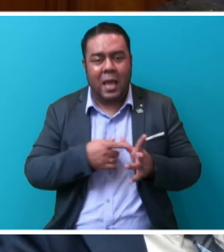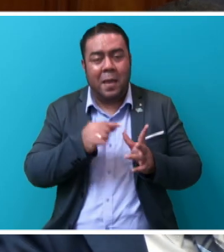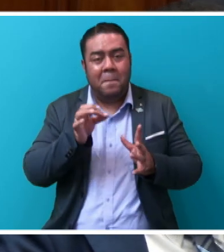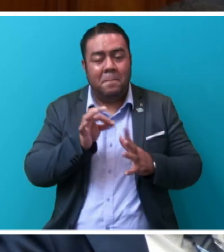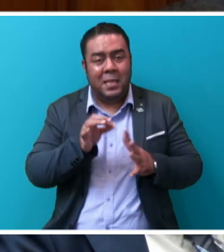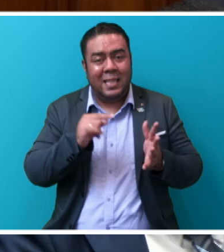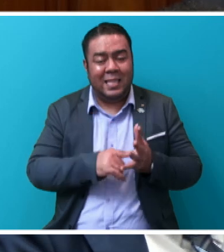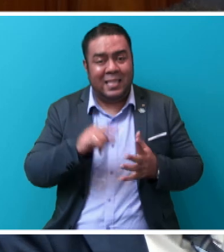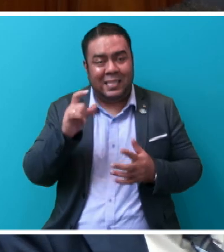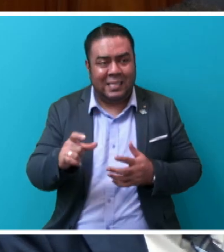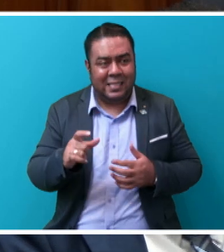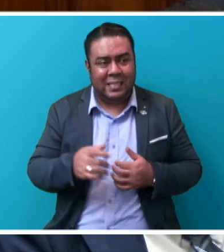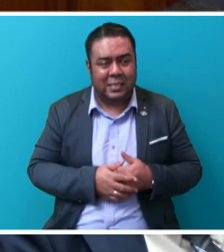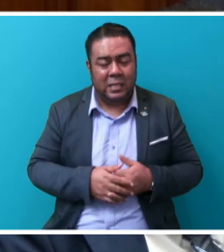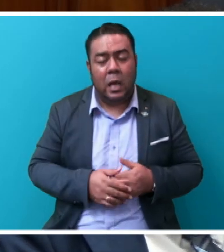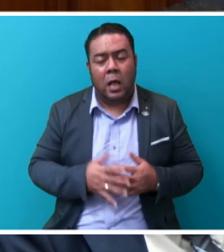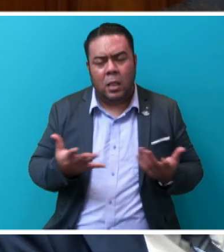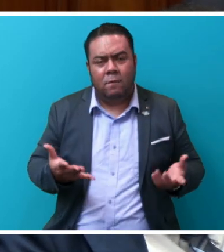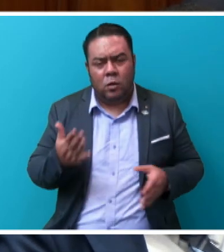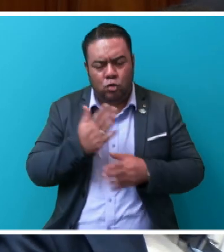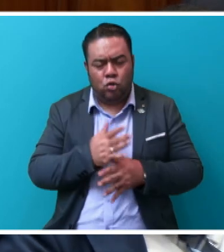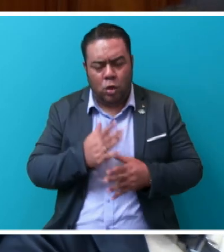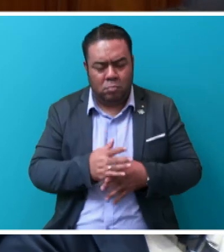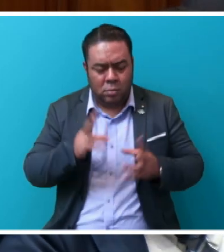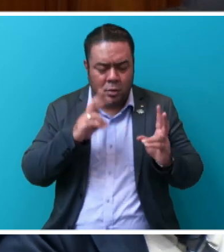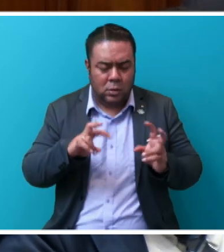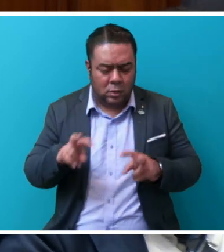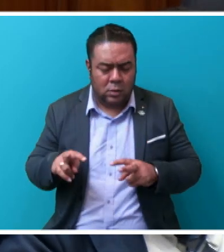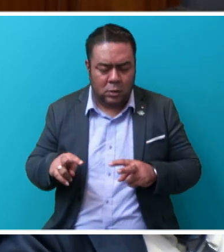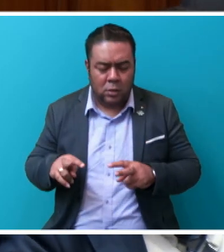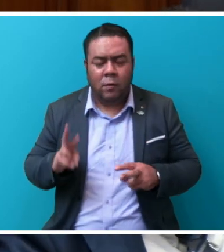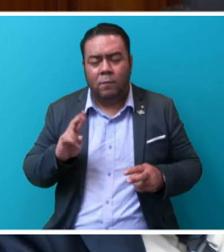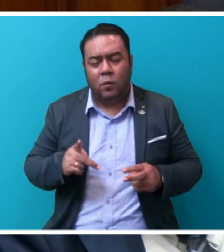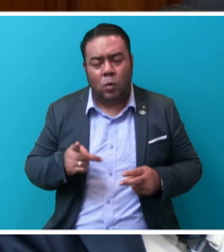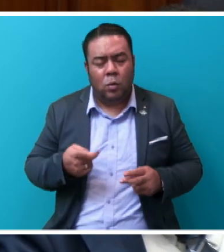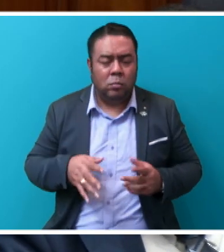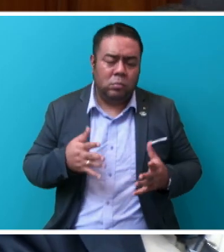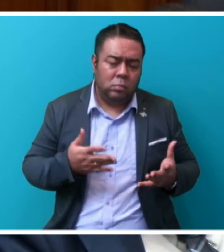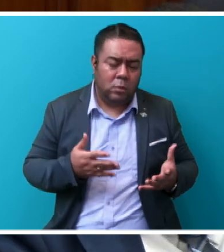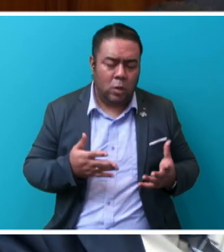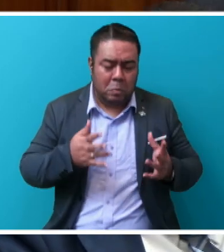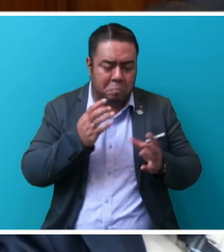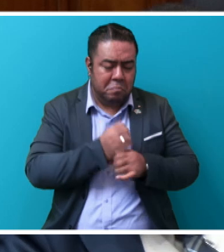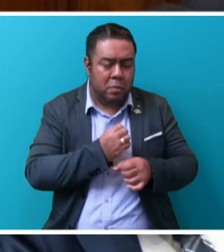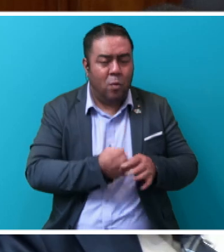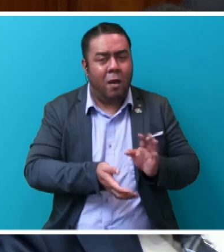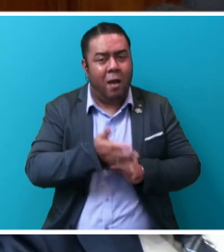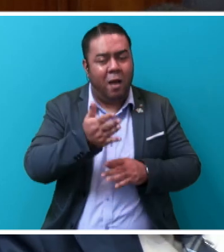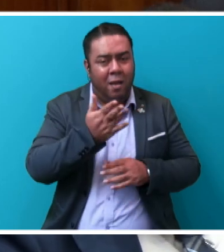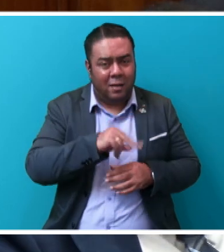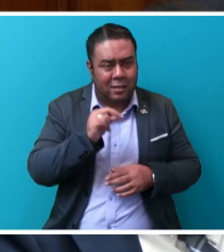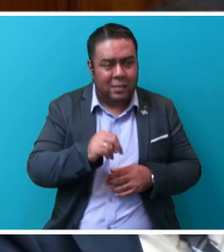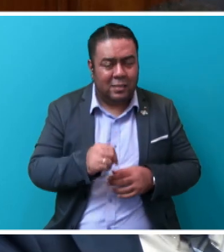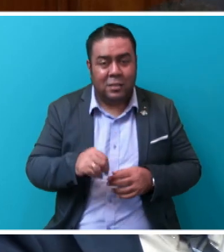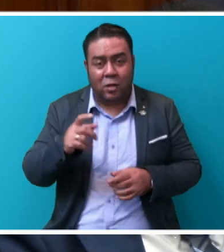are designed to equip job seekers with the technical expertise needed for employment in sectors with high demand, such